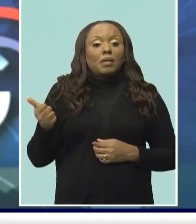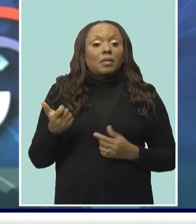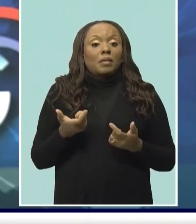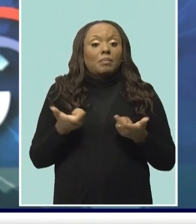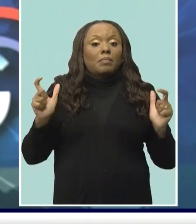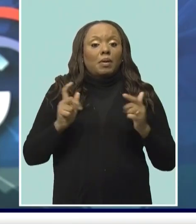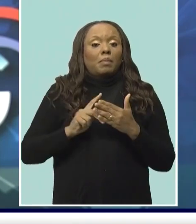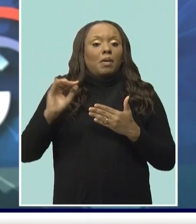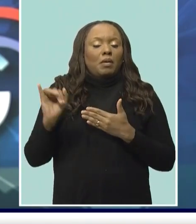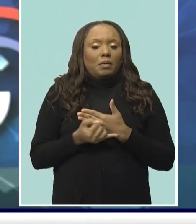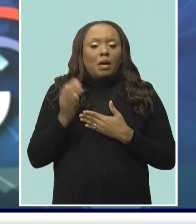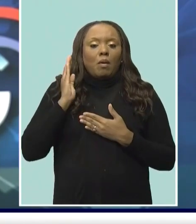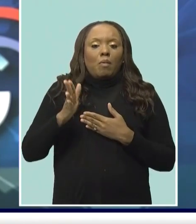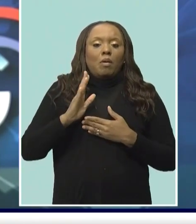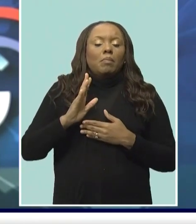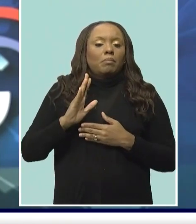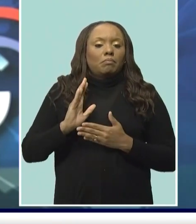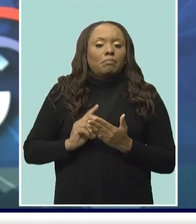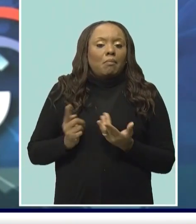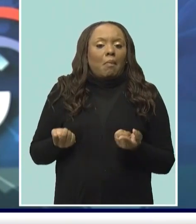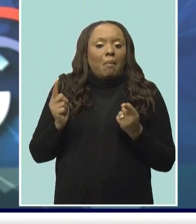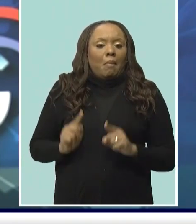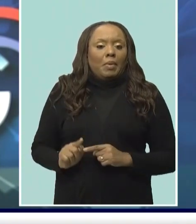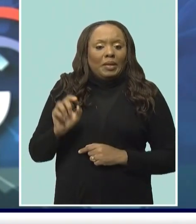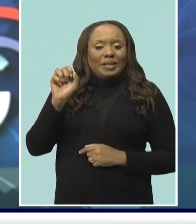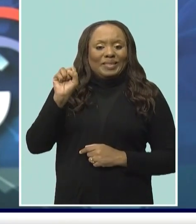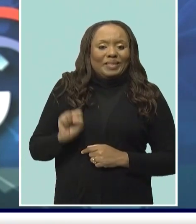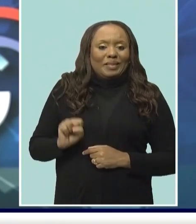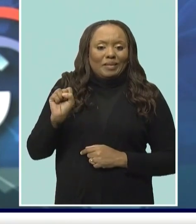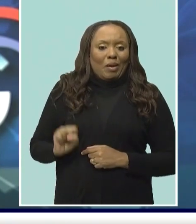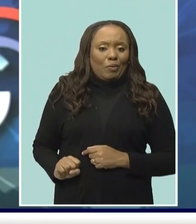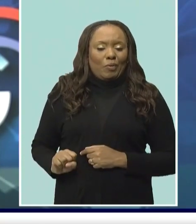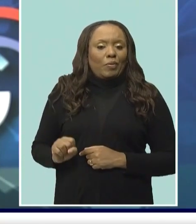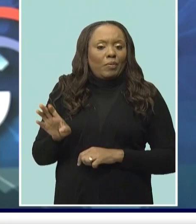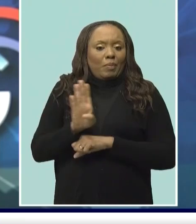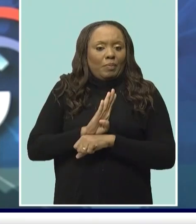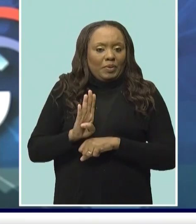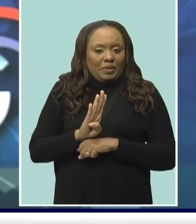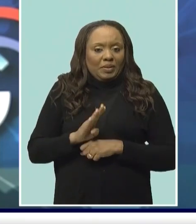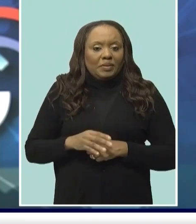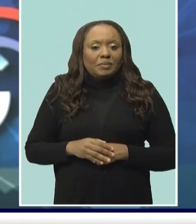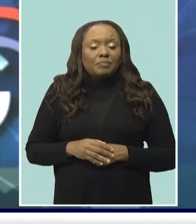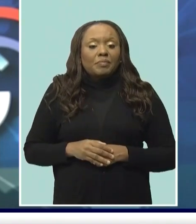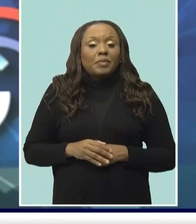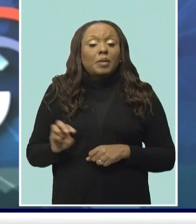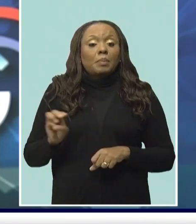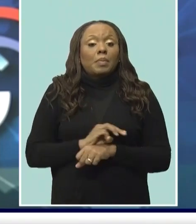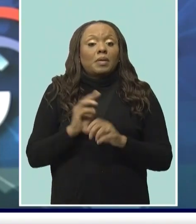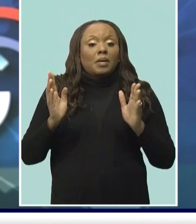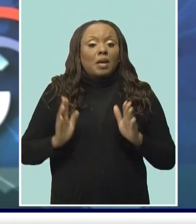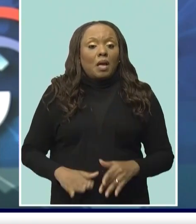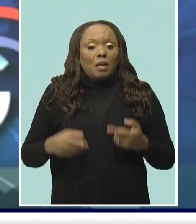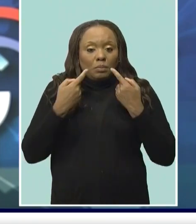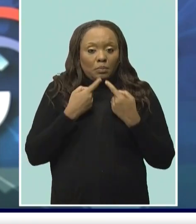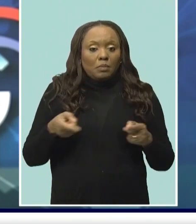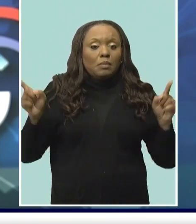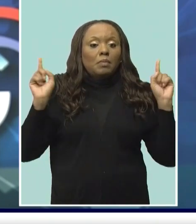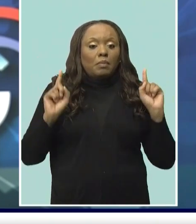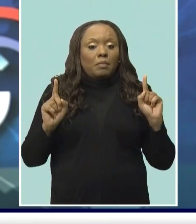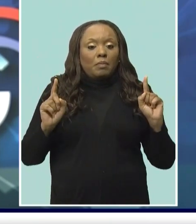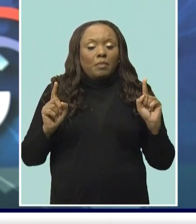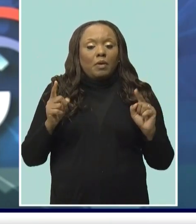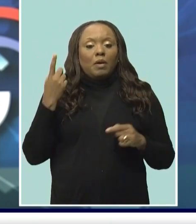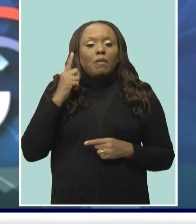Barbados. Senior Minister with responsibility for coordinating infrastructural projects, William Duguid, made the revelation on the site where the